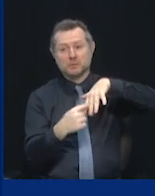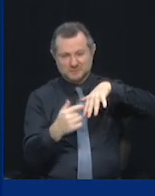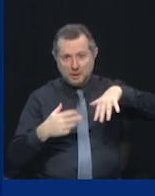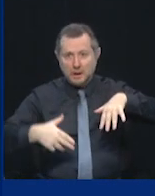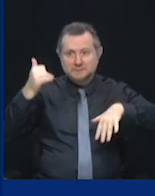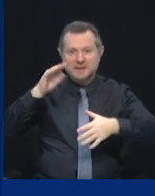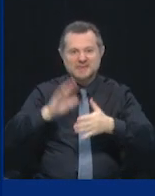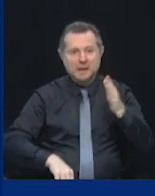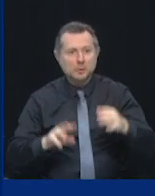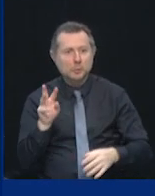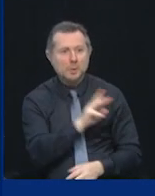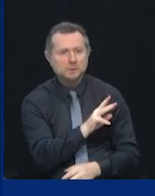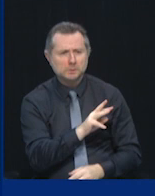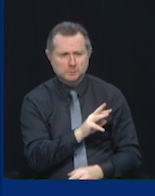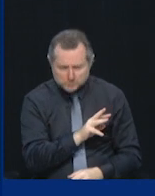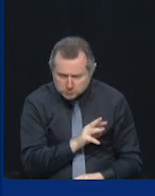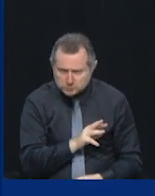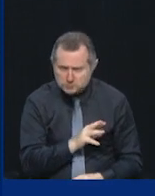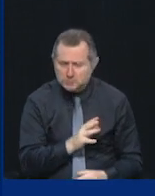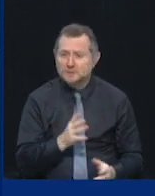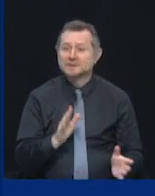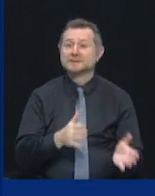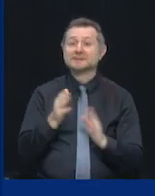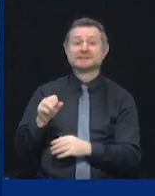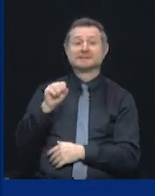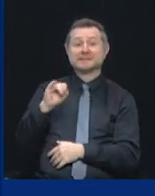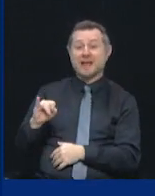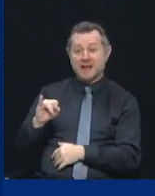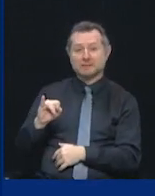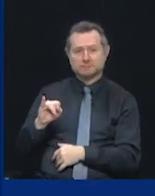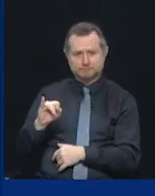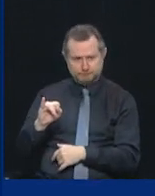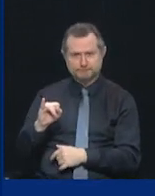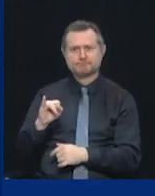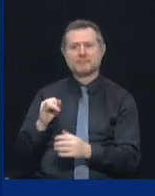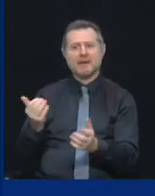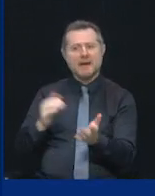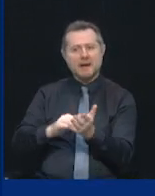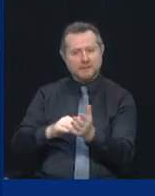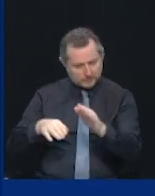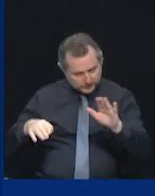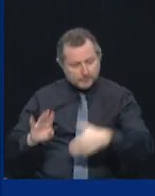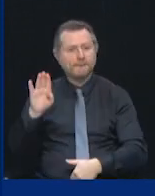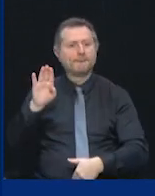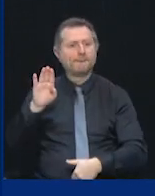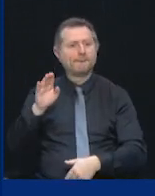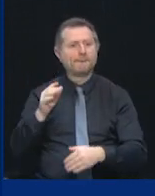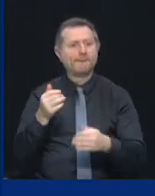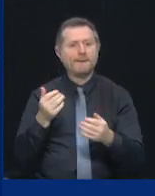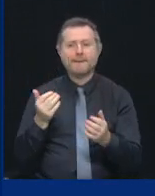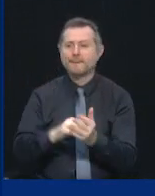York. Staten Island is back at number 1. And you want to talk about